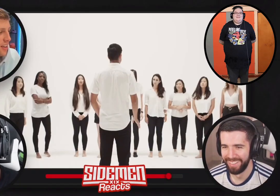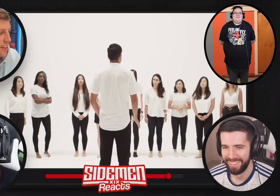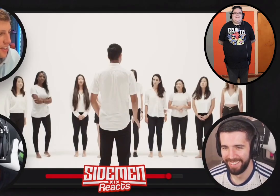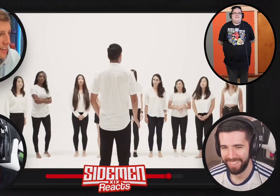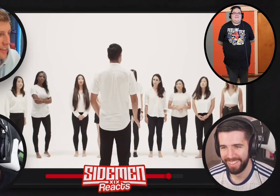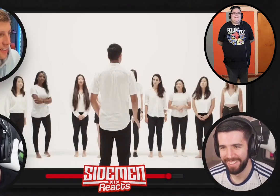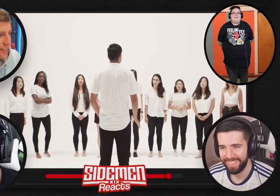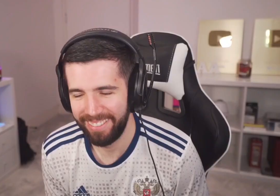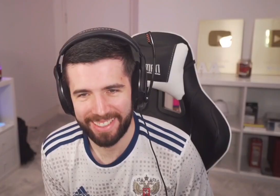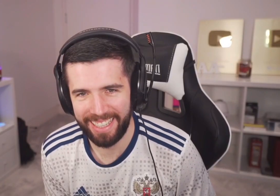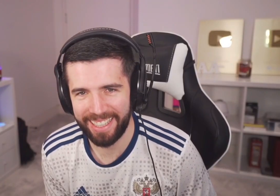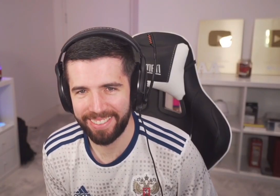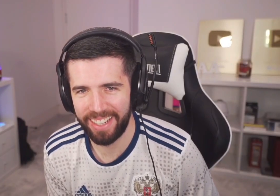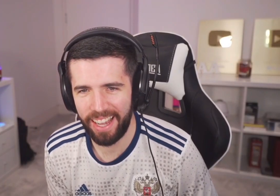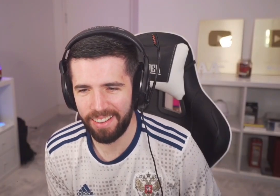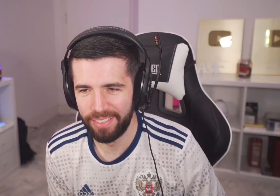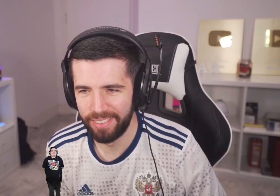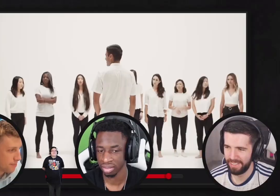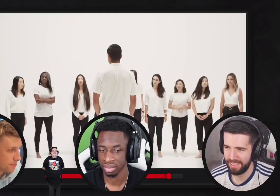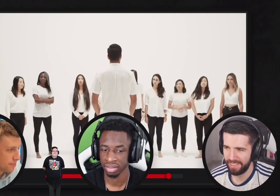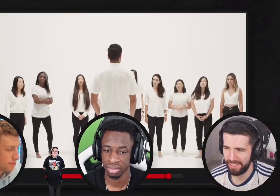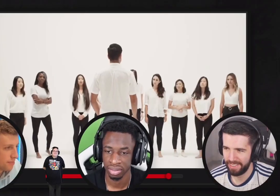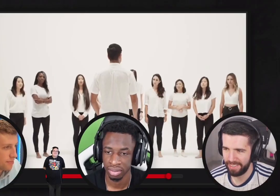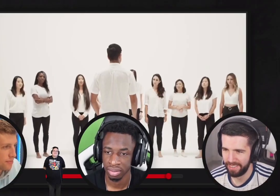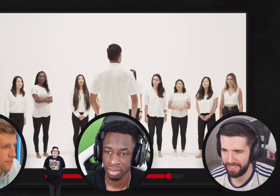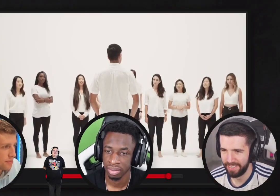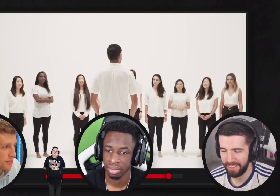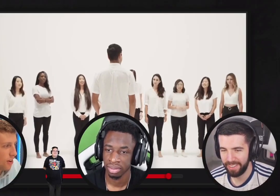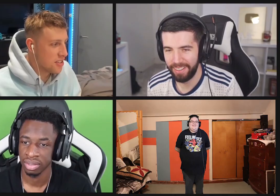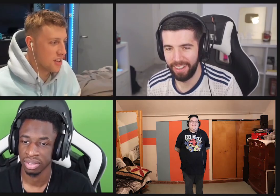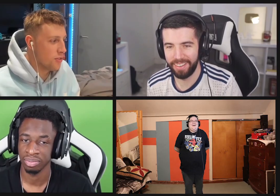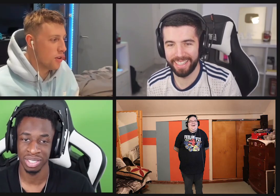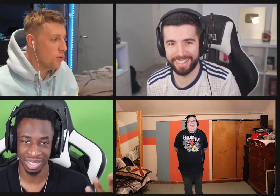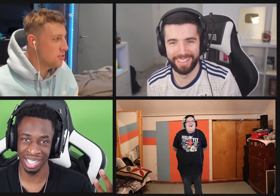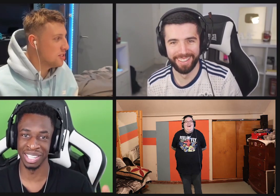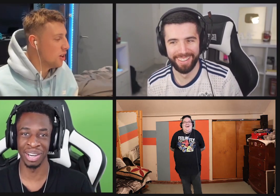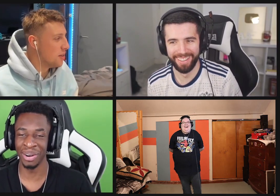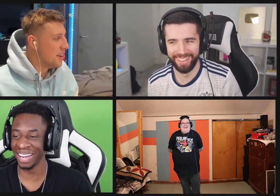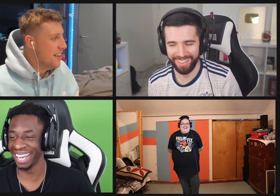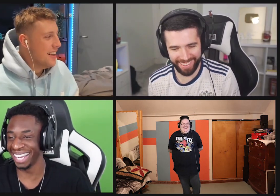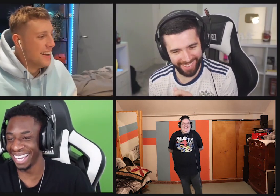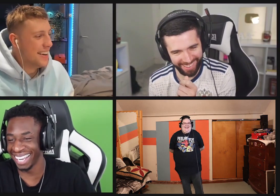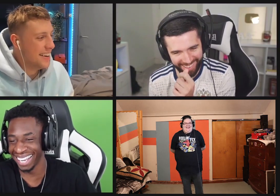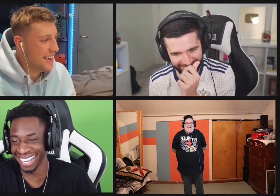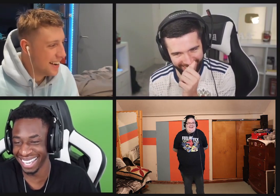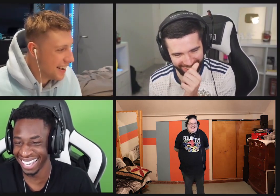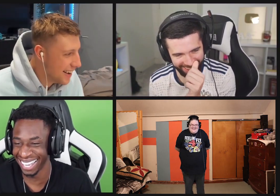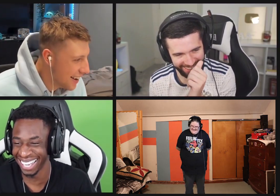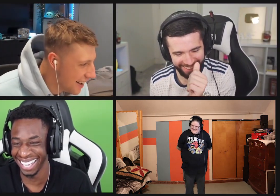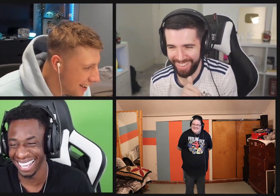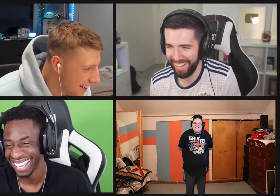This is intimidating. Yeah. Let's see, let's find out. This is a little intimidating, I'm not gonna lie. Oh, it's where you go, man.